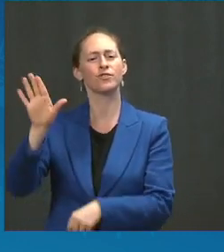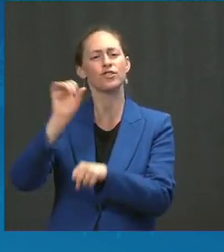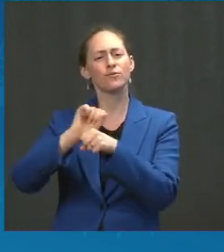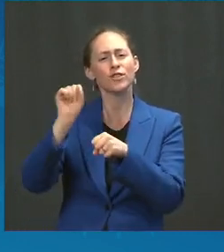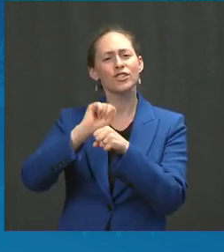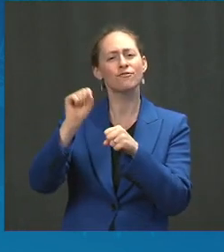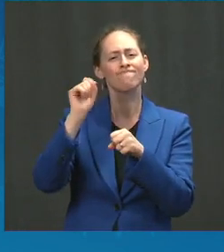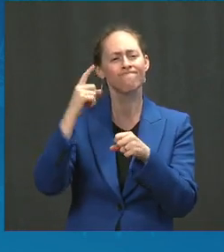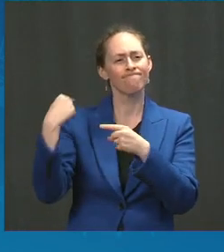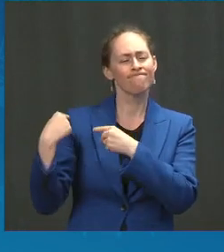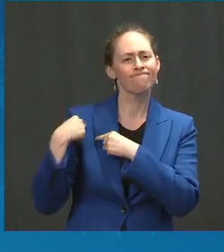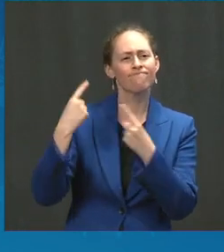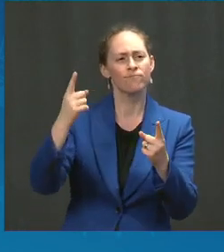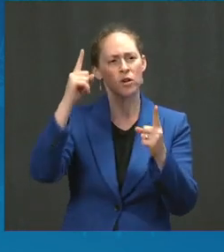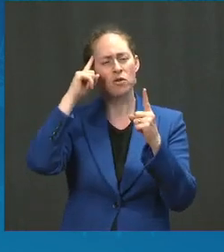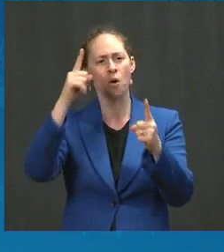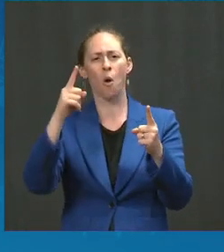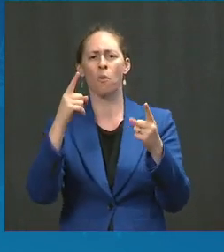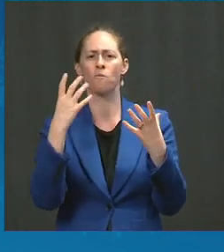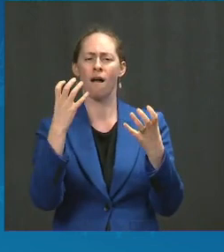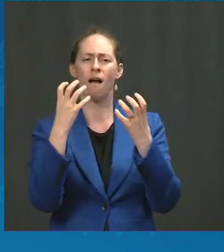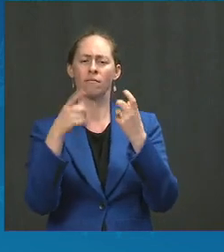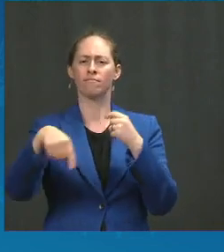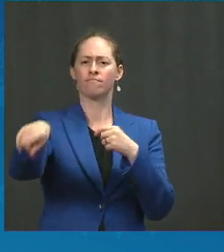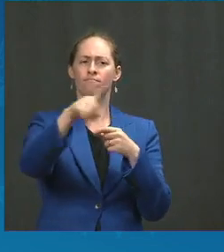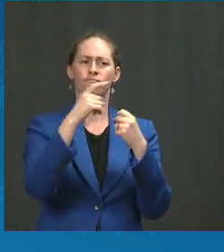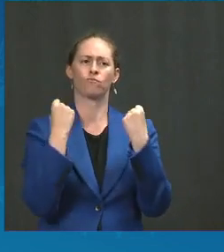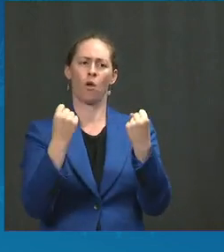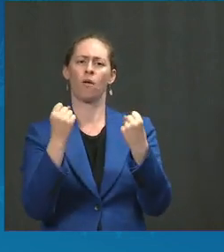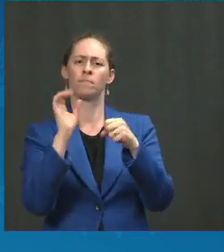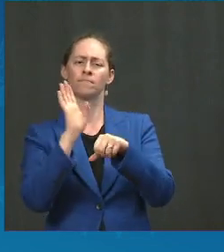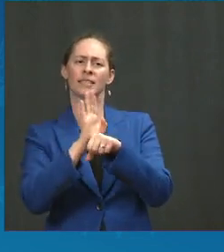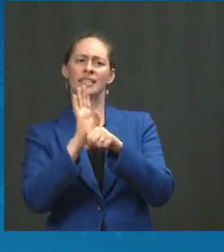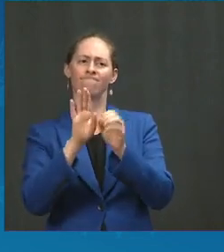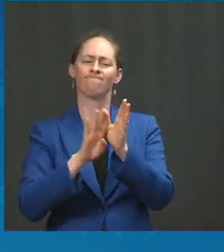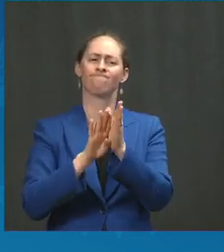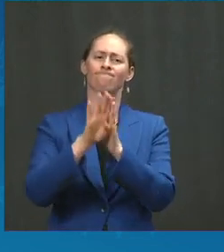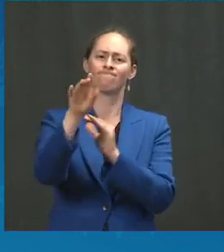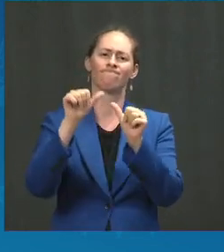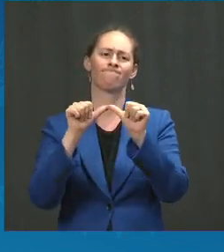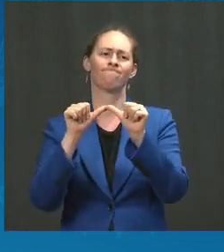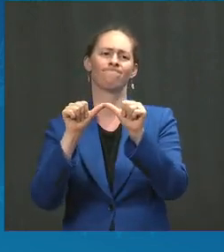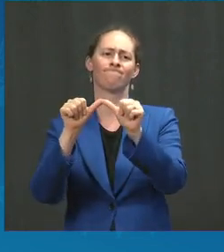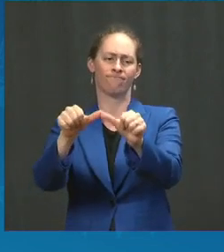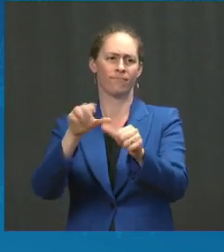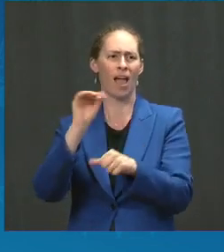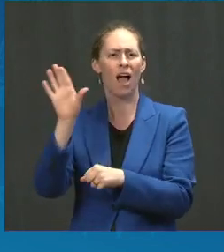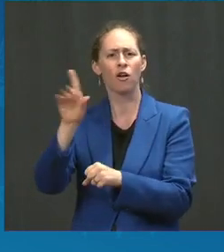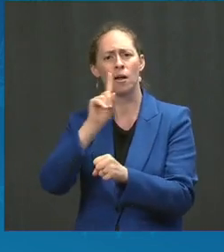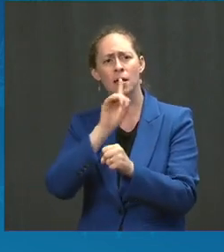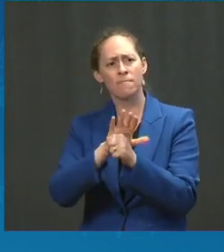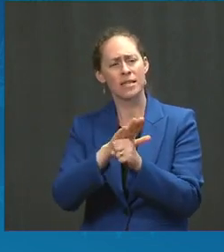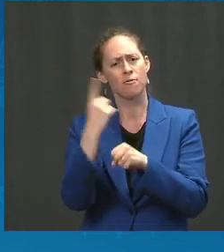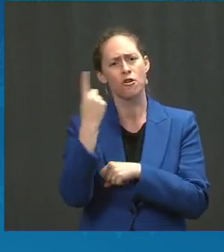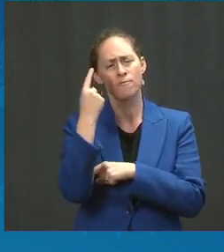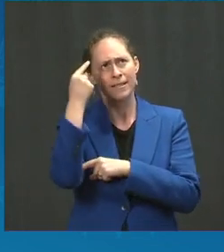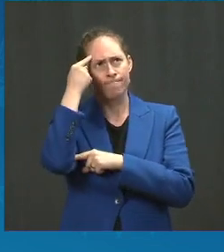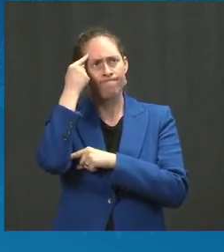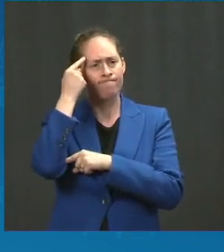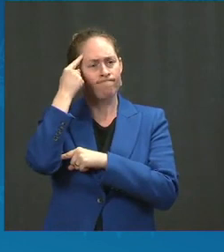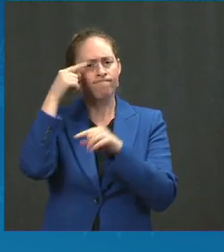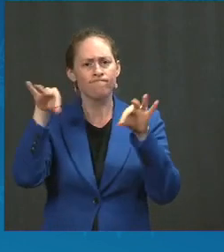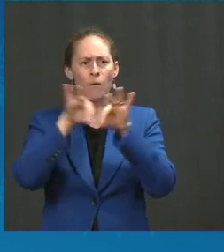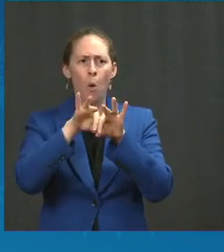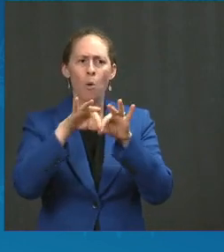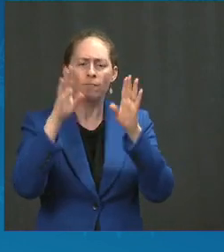and help all entrepreneurs thrive. She is committed to supporting the smallest of the small businesses through community lenders,